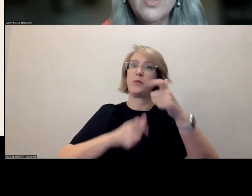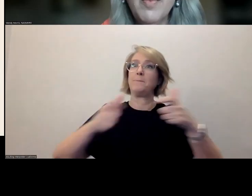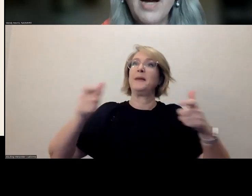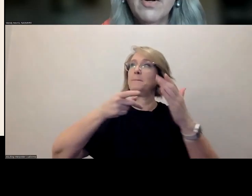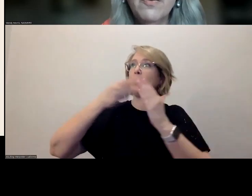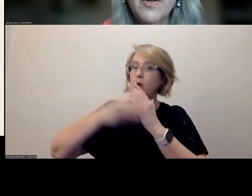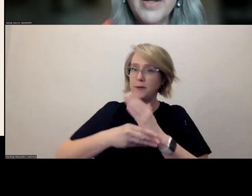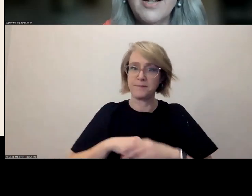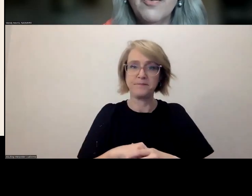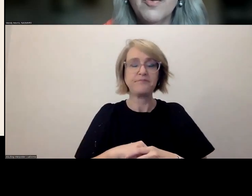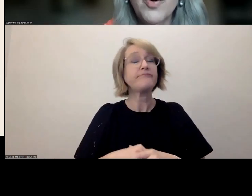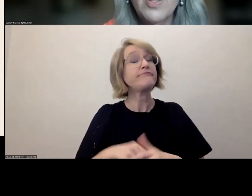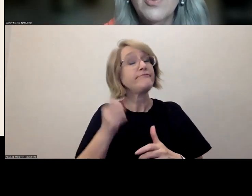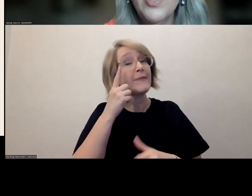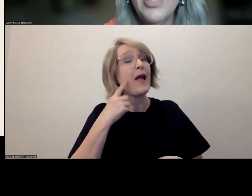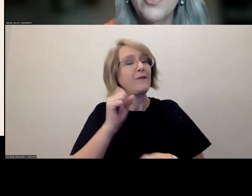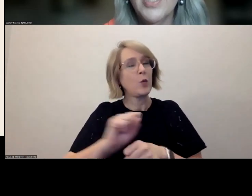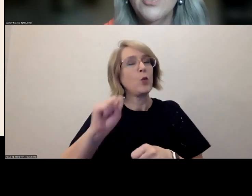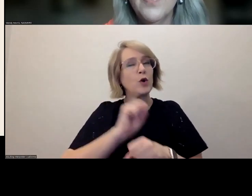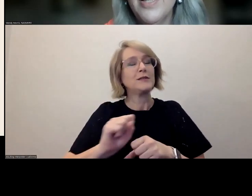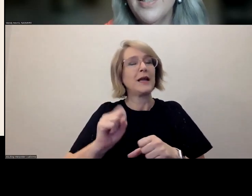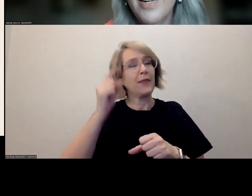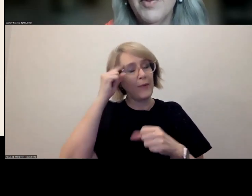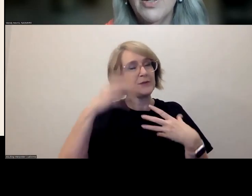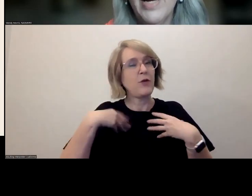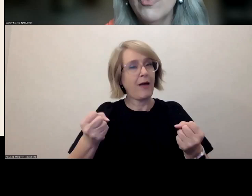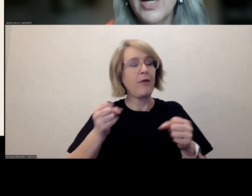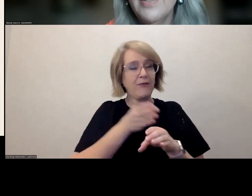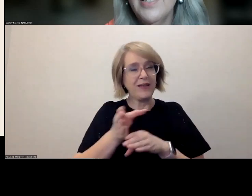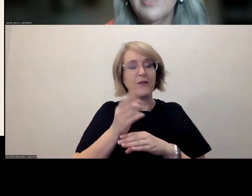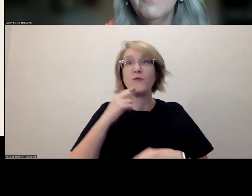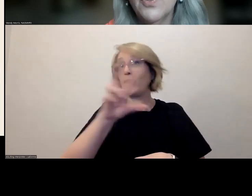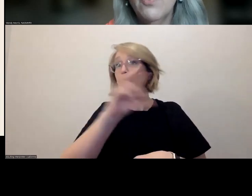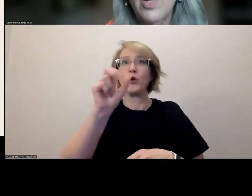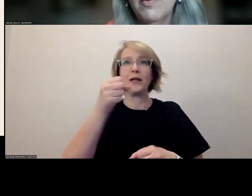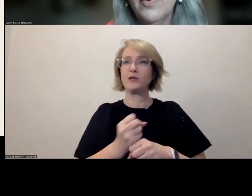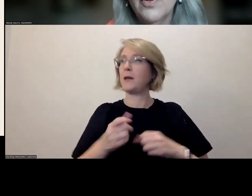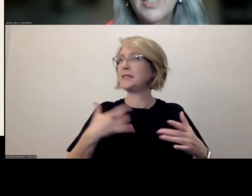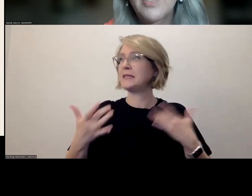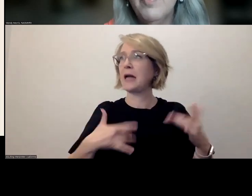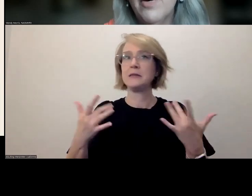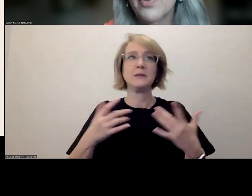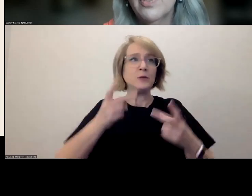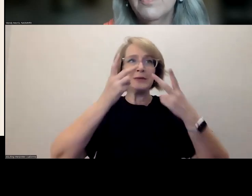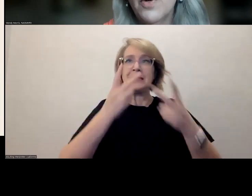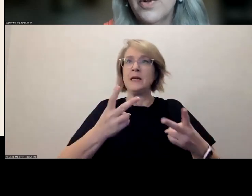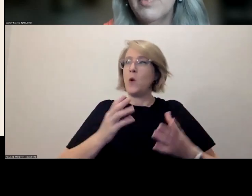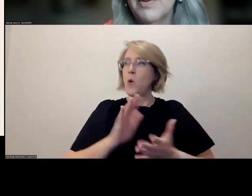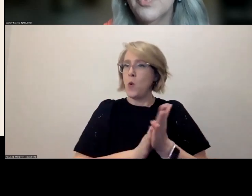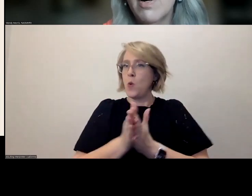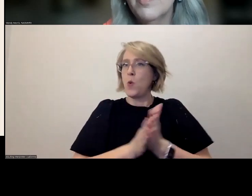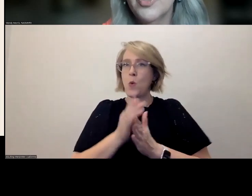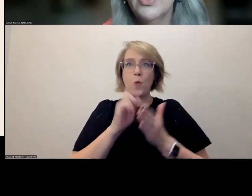having worked in the behavioral field myself for more than 30 years, I just find this time so energizing, and I feel so hopeful about what we're